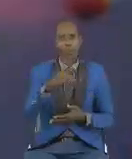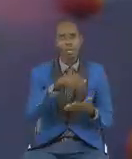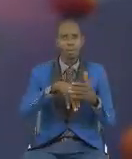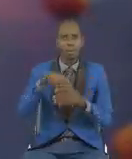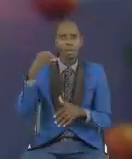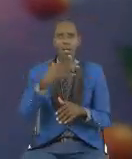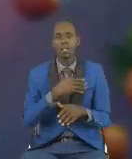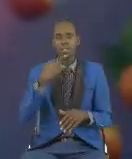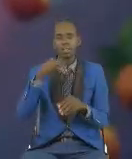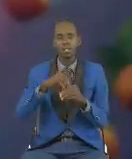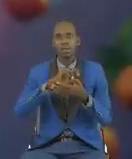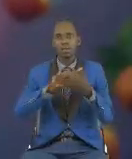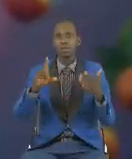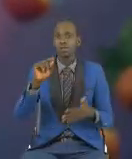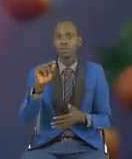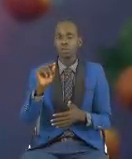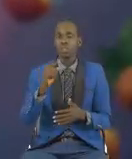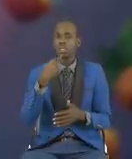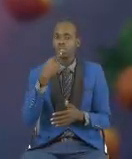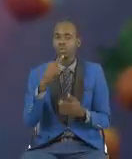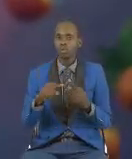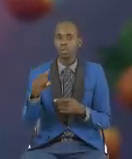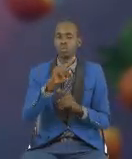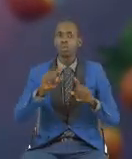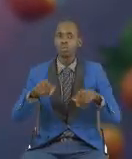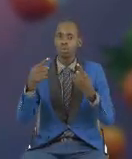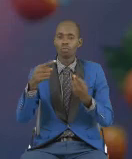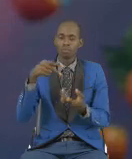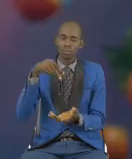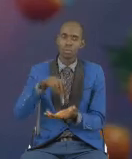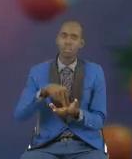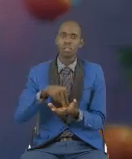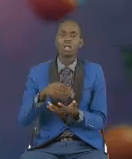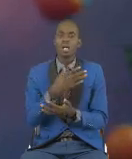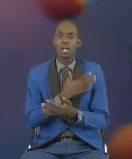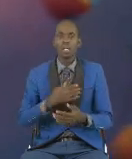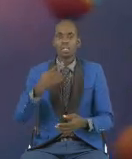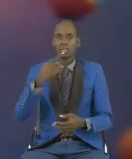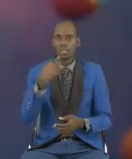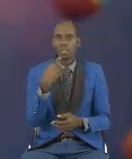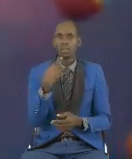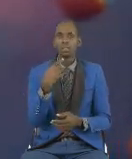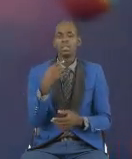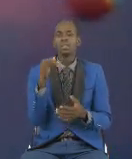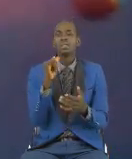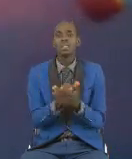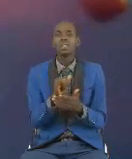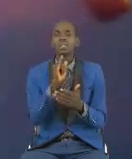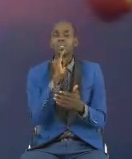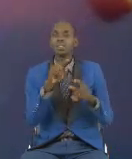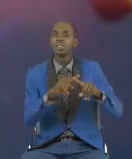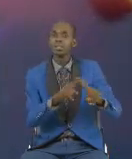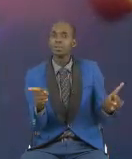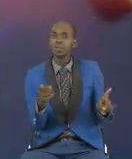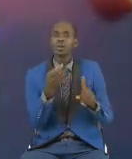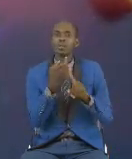20, it says, go, stand, and speak. That contradicts what the Sanhedrin